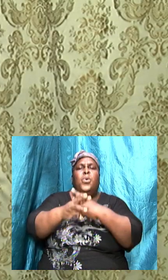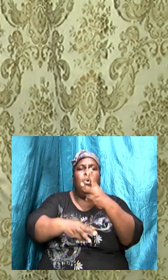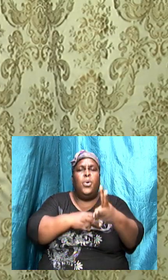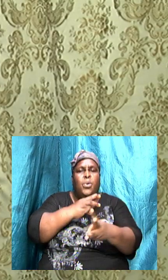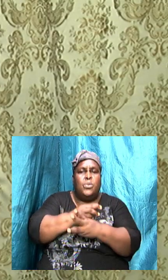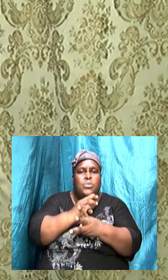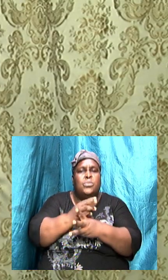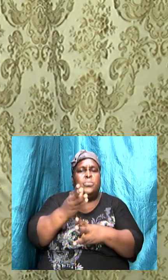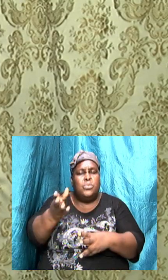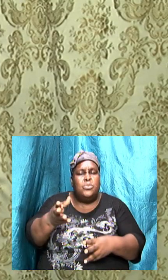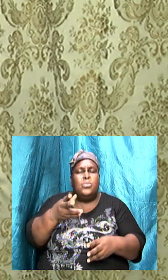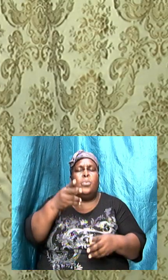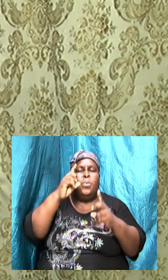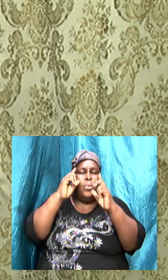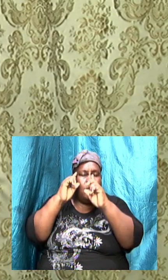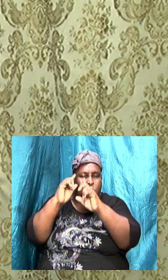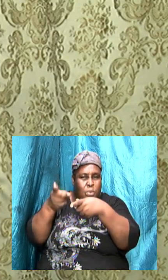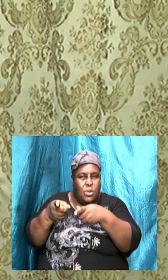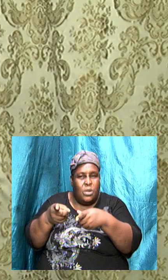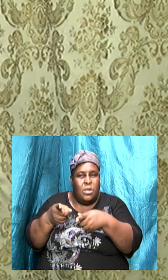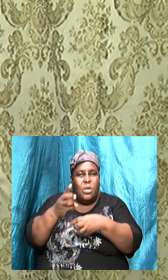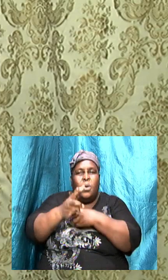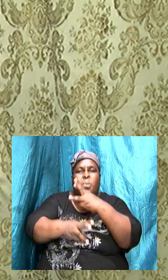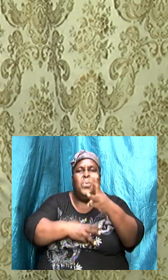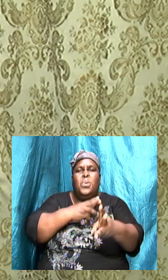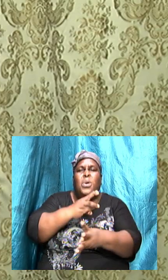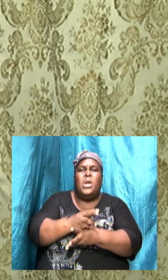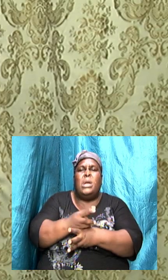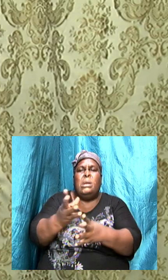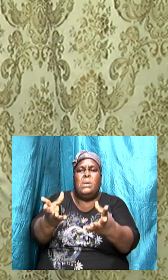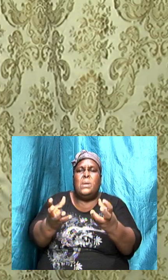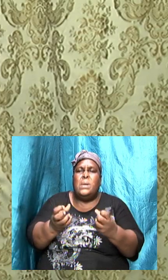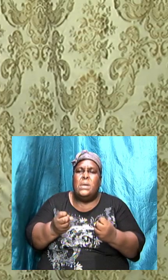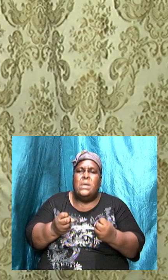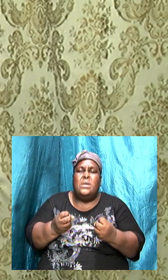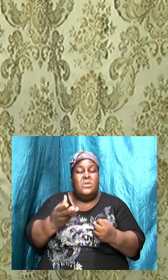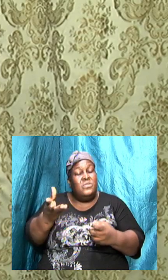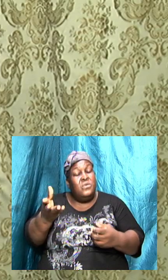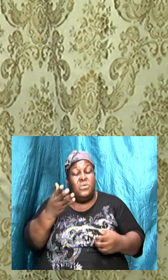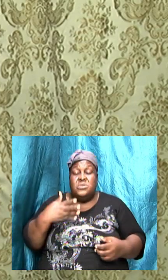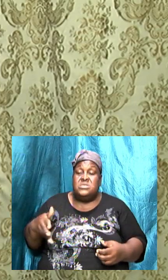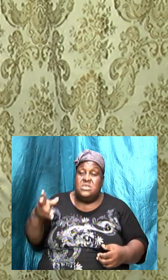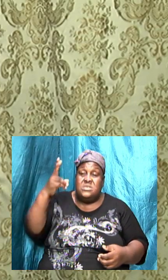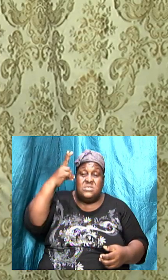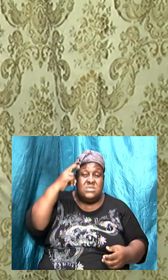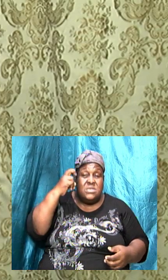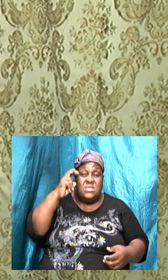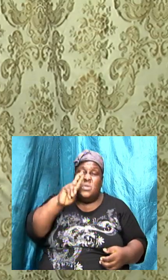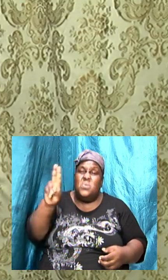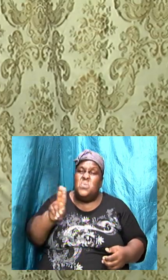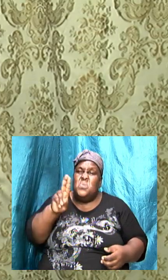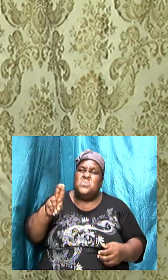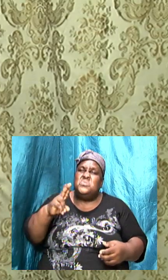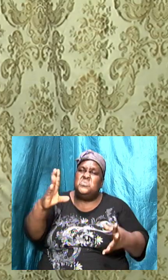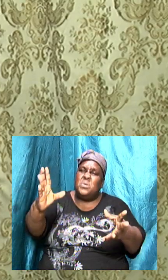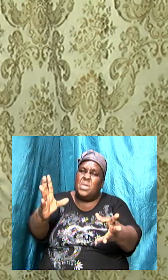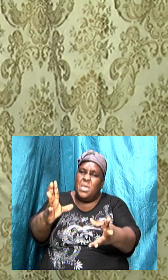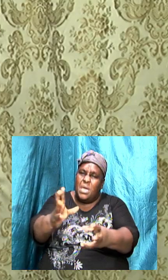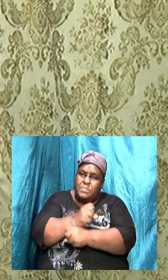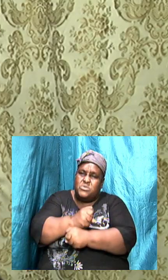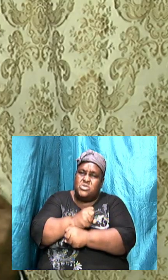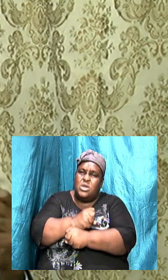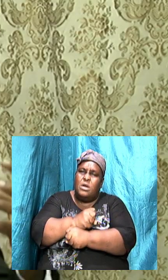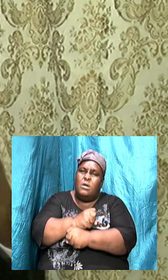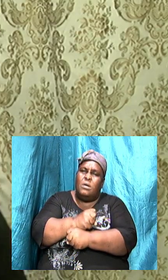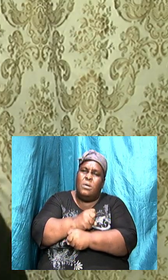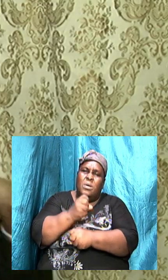is there, that thing that Satan used to capture your imagination, and I'm praying for all of us.